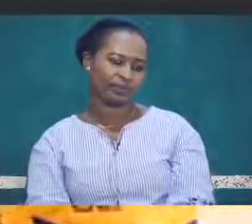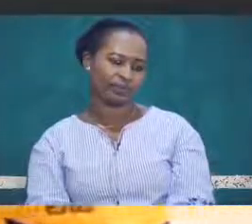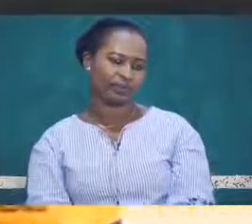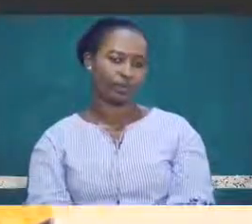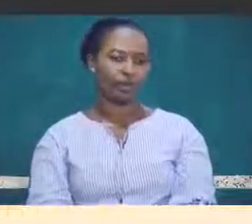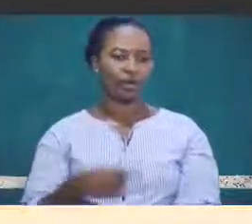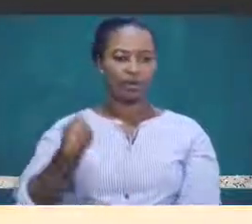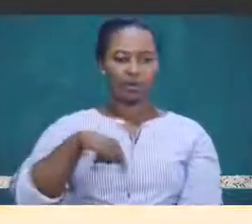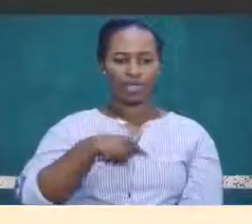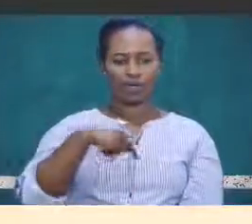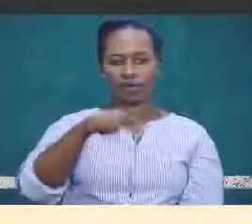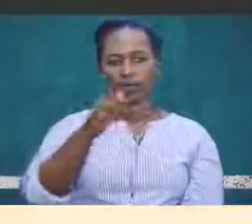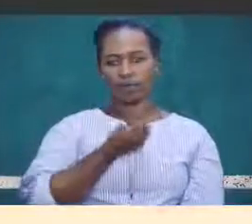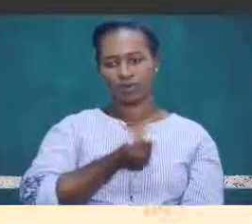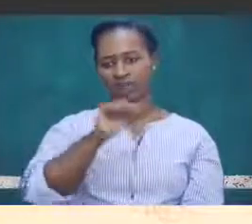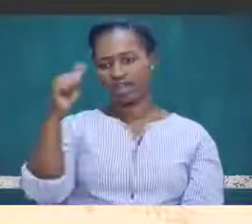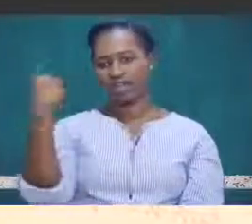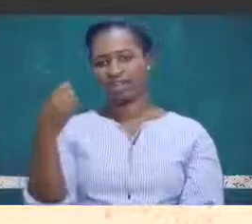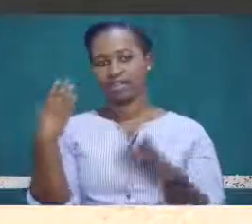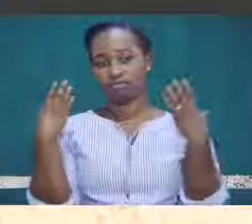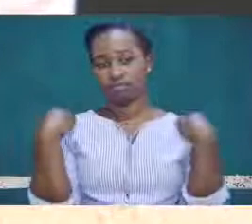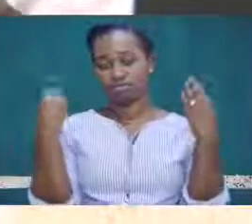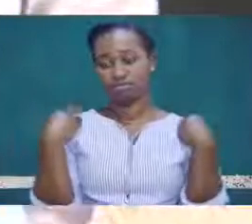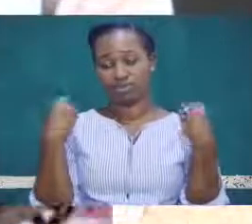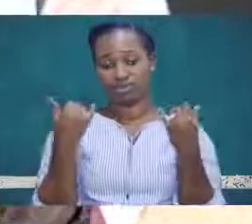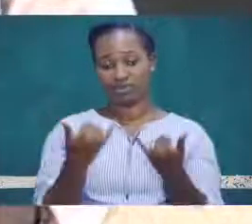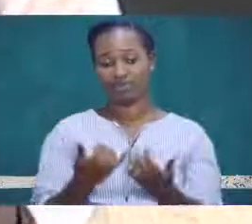We are going to have another demonstration here.